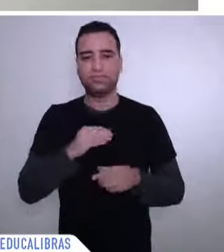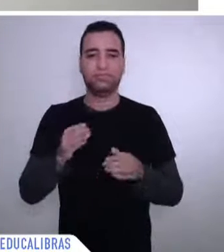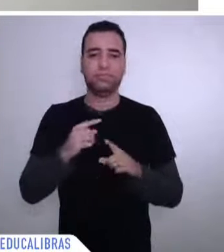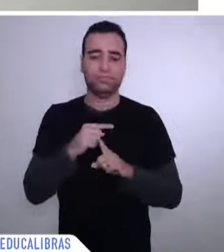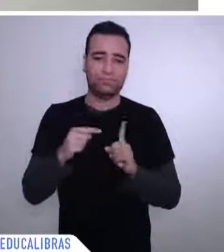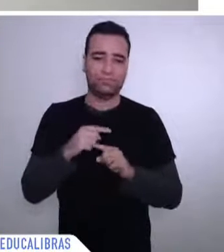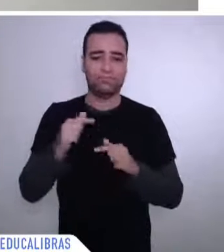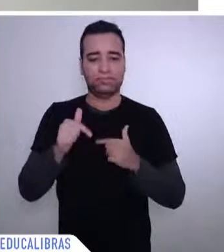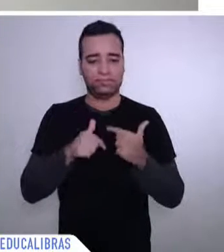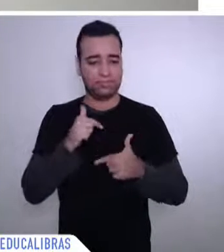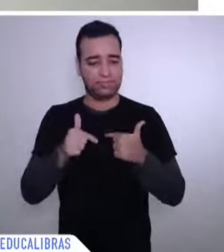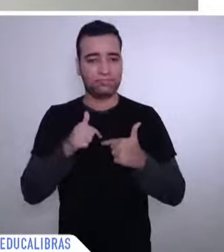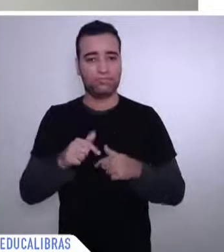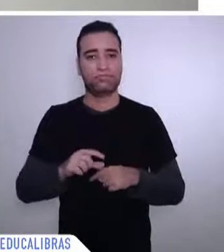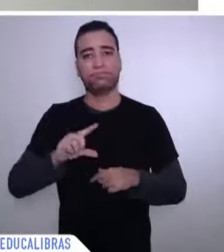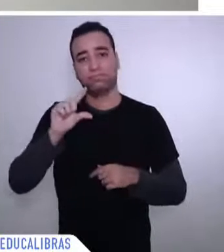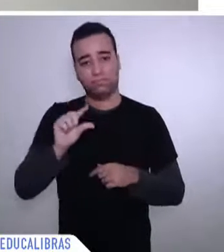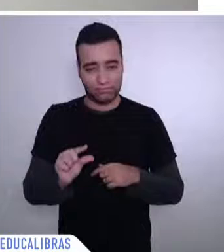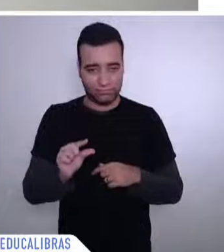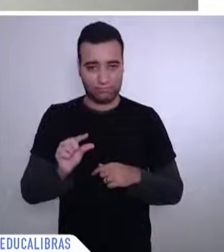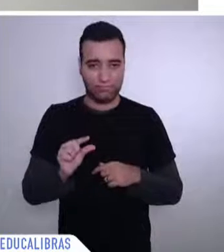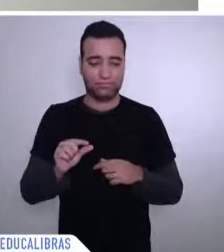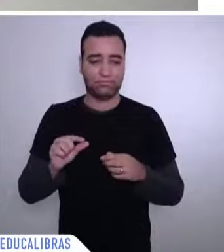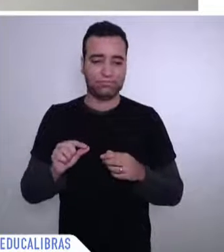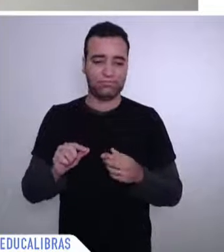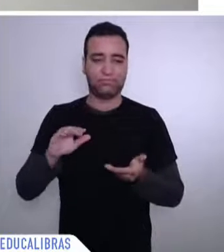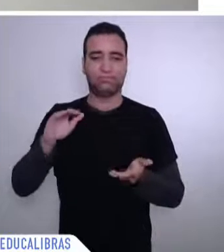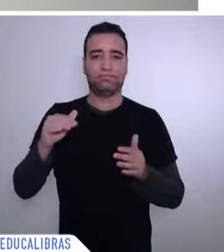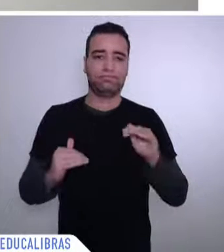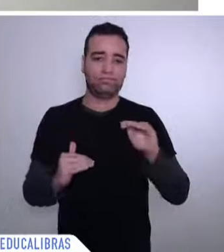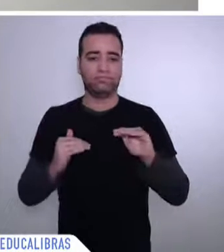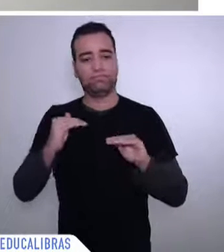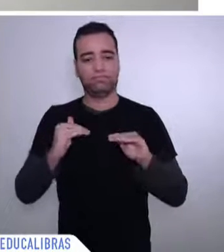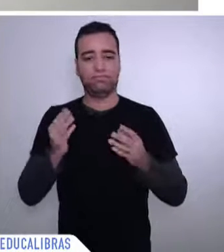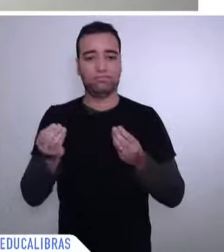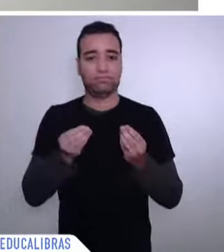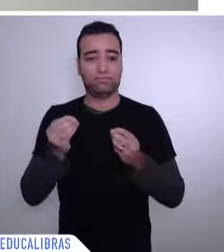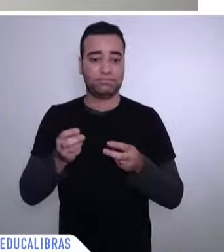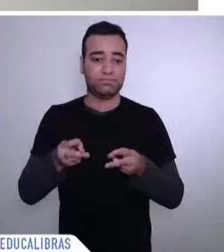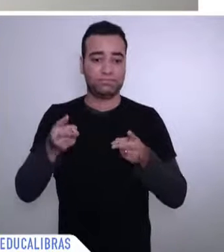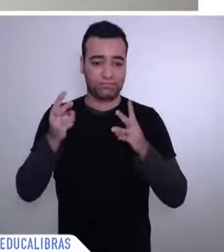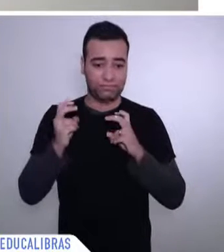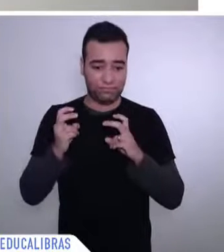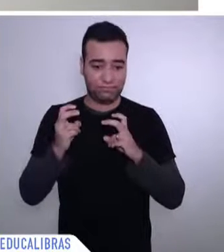the Minister of Labor and Employment in a period of notorious policies.